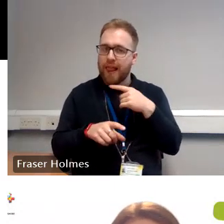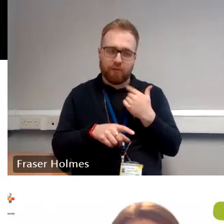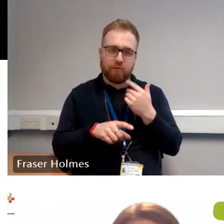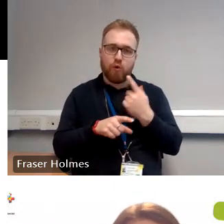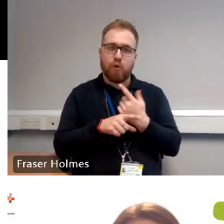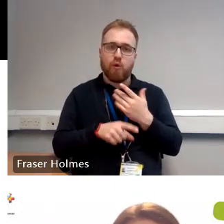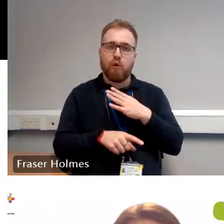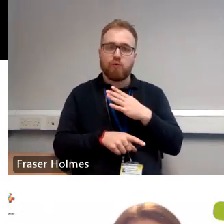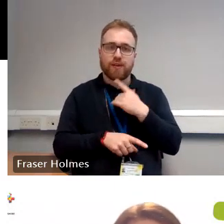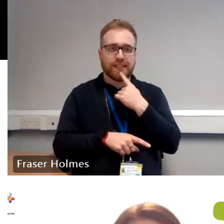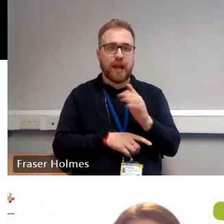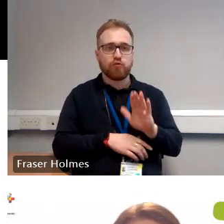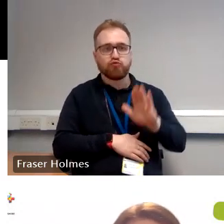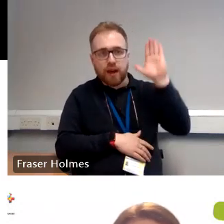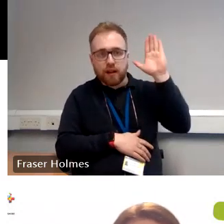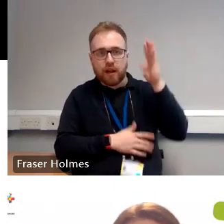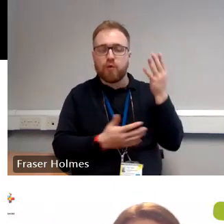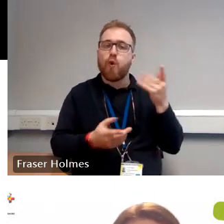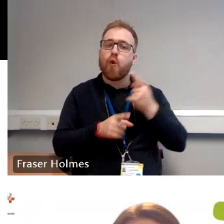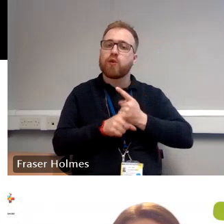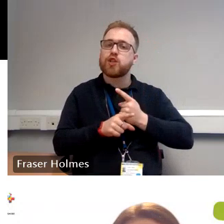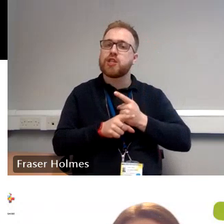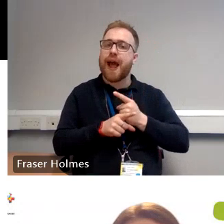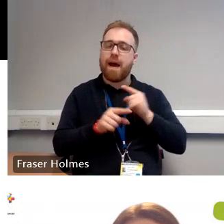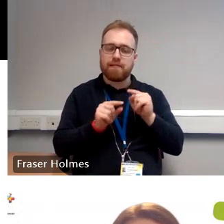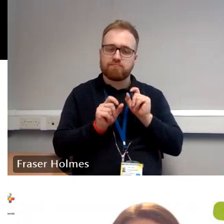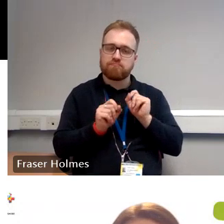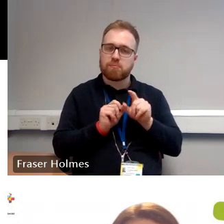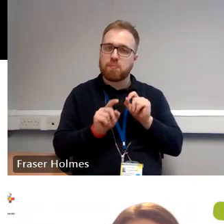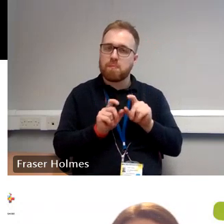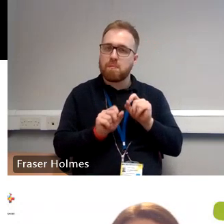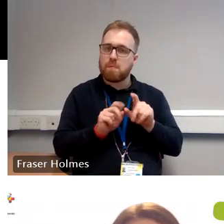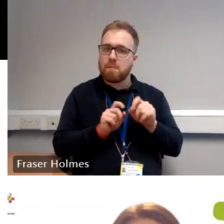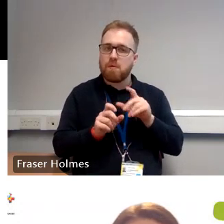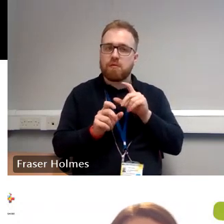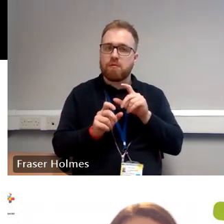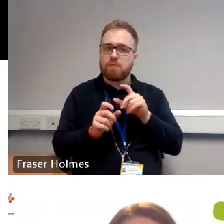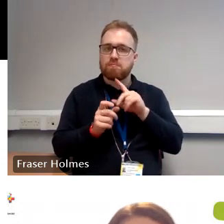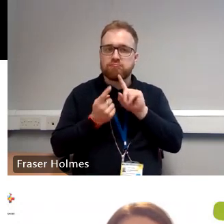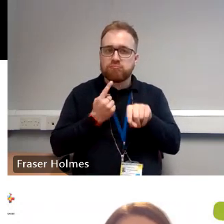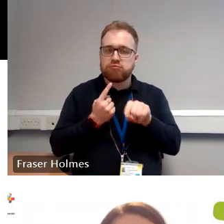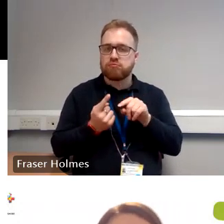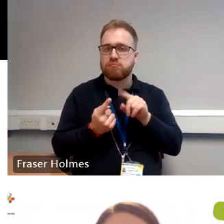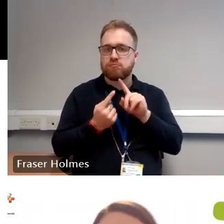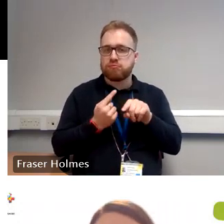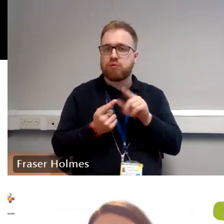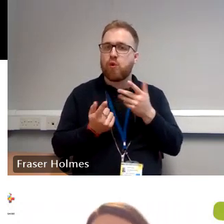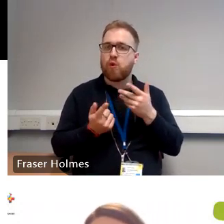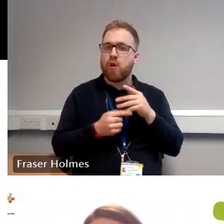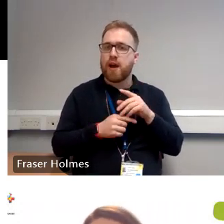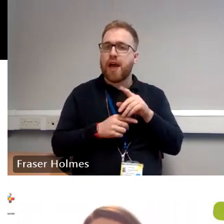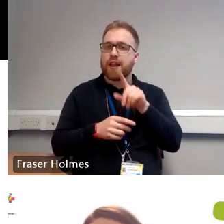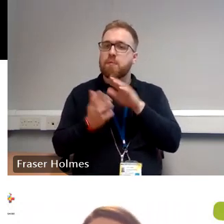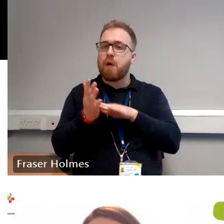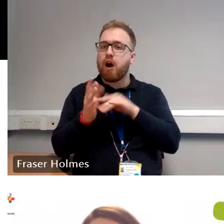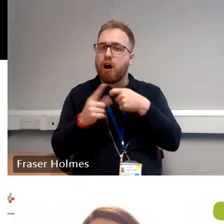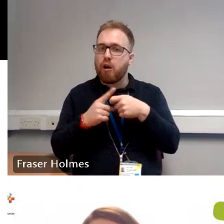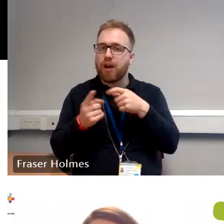mentioned, raising your hand or the chat box, put a comment in there and marks on hand to copy and paste that